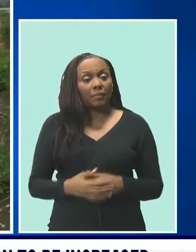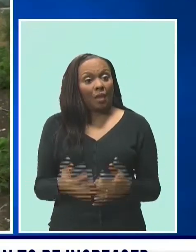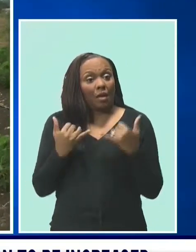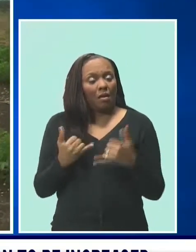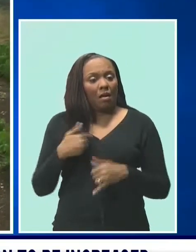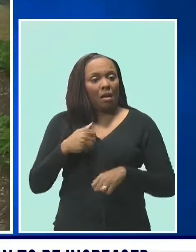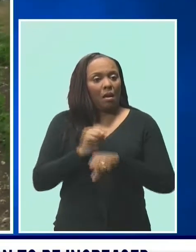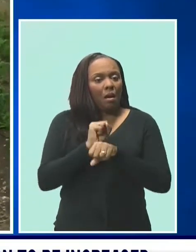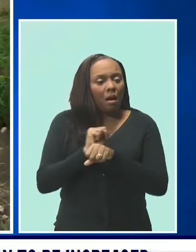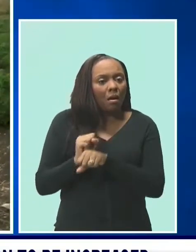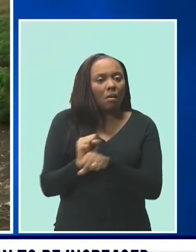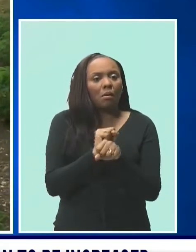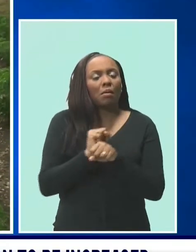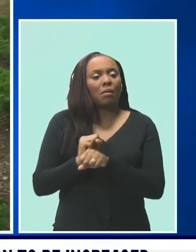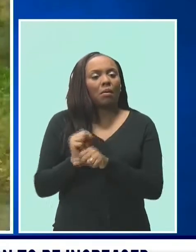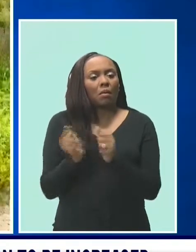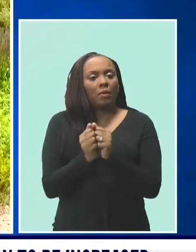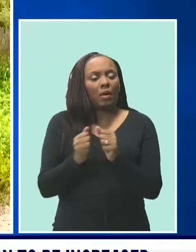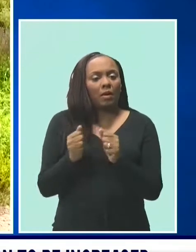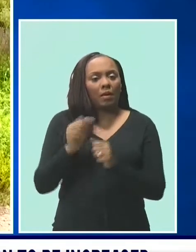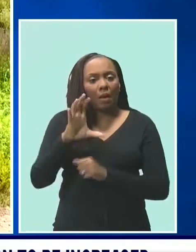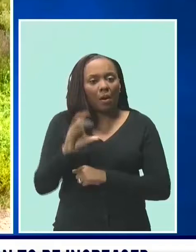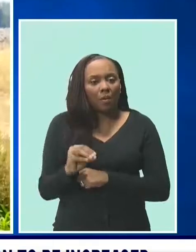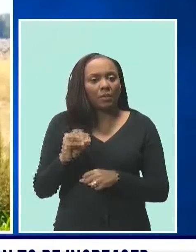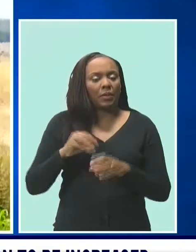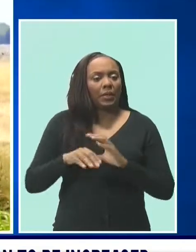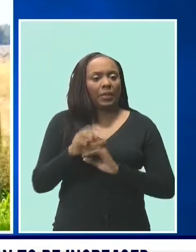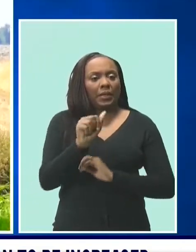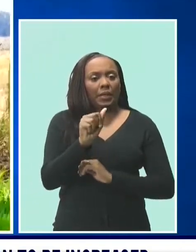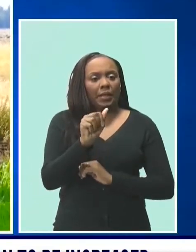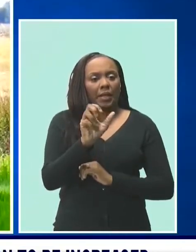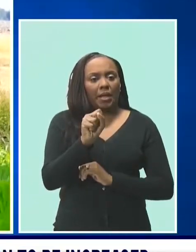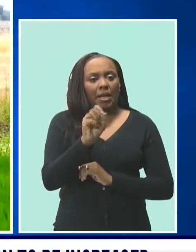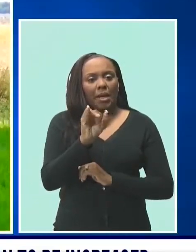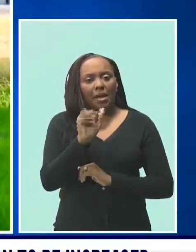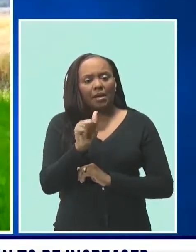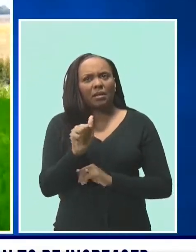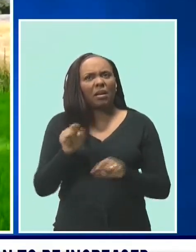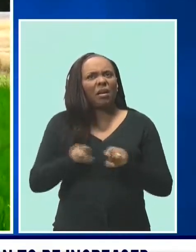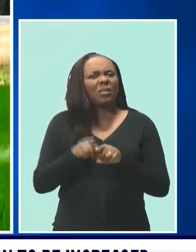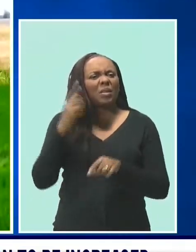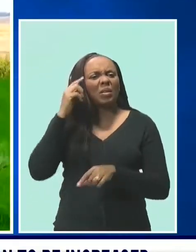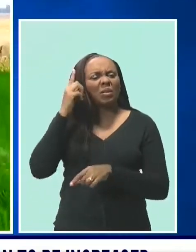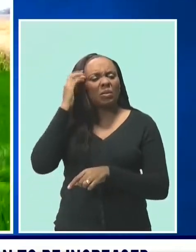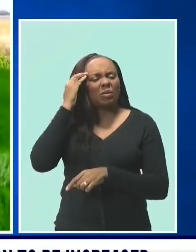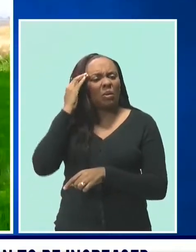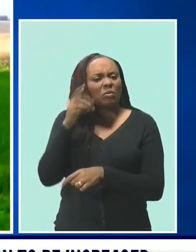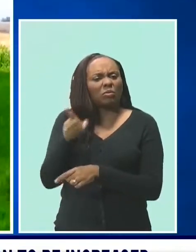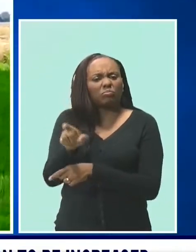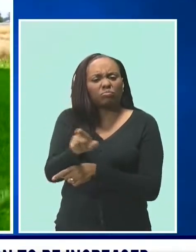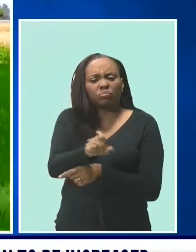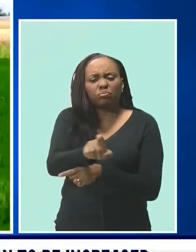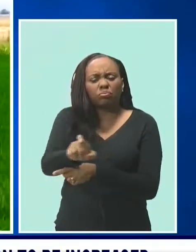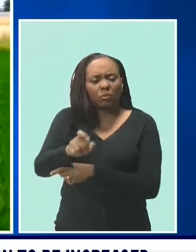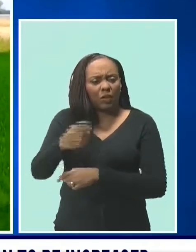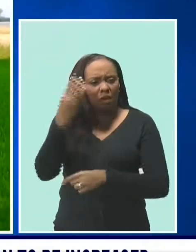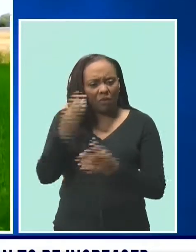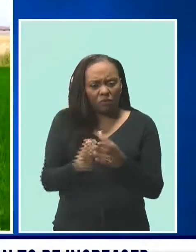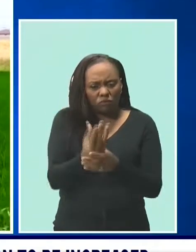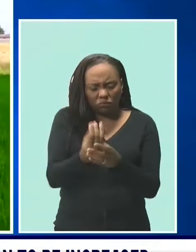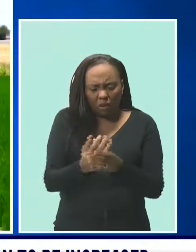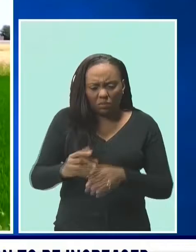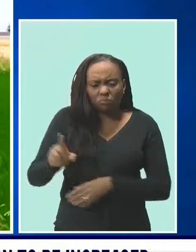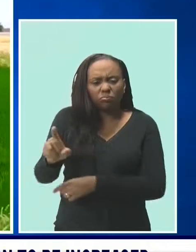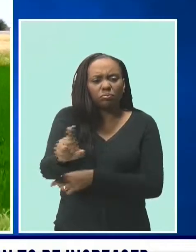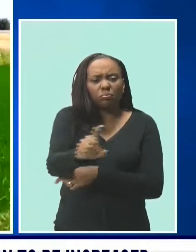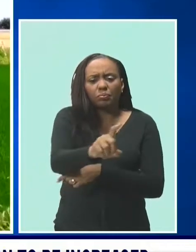at utilizing drones and doing things like spraying as well, whether you're spraying chemical or organic pesticides or insecticides as well. That is an area that has